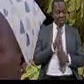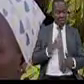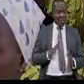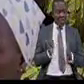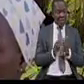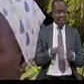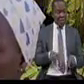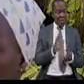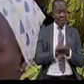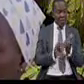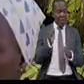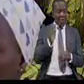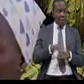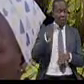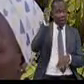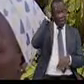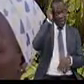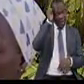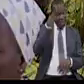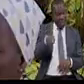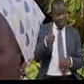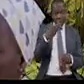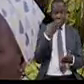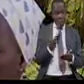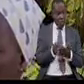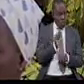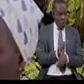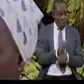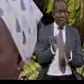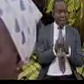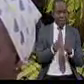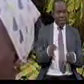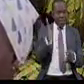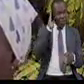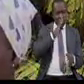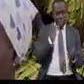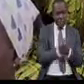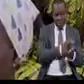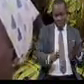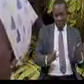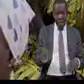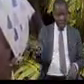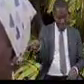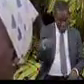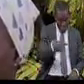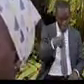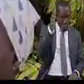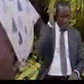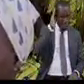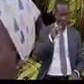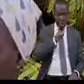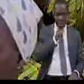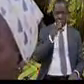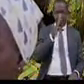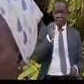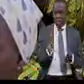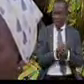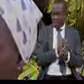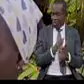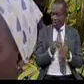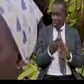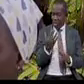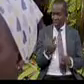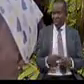perish. But you will not perish. Yeah. By faith, the harlot Rahab perished not with